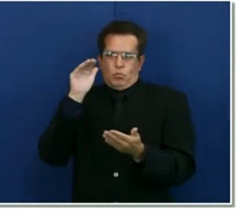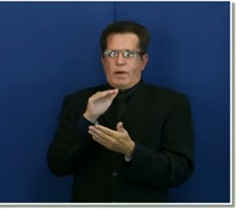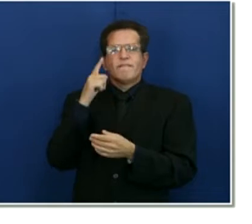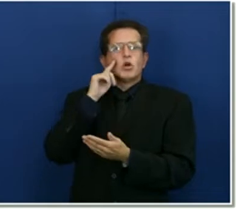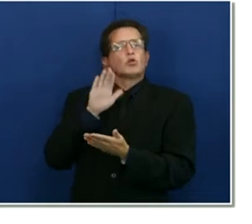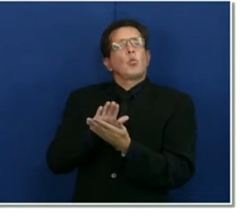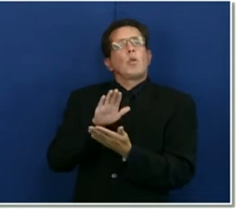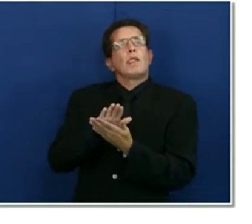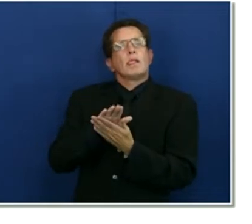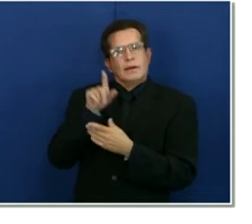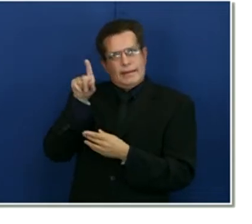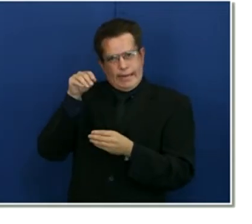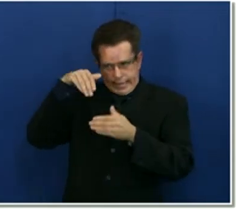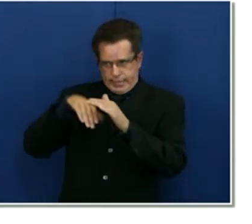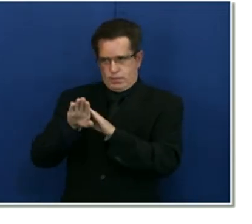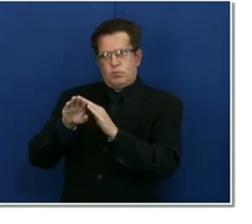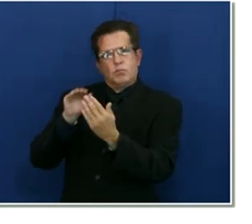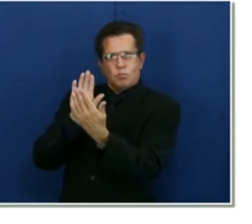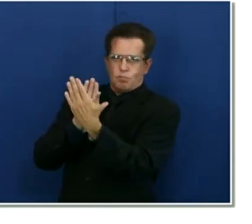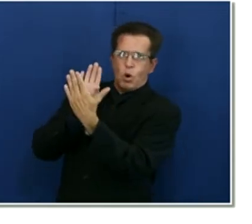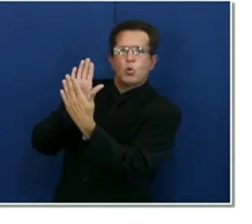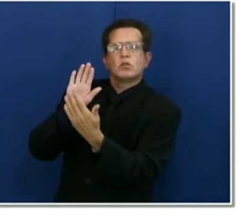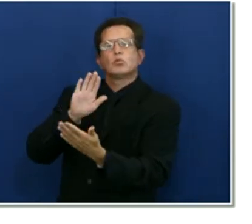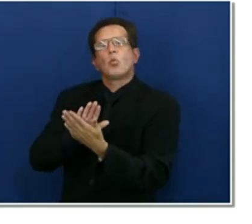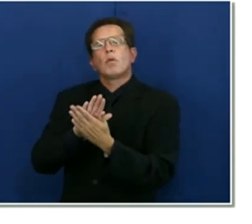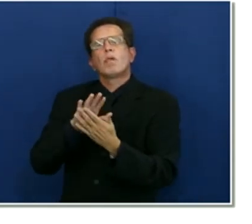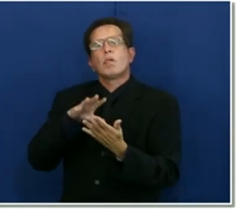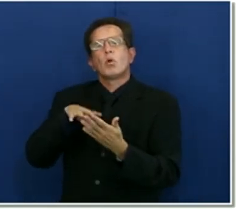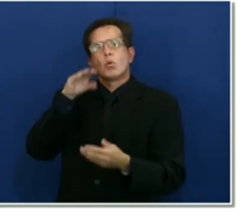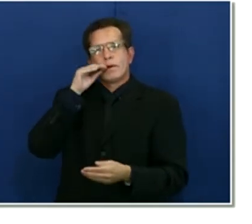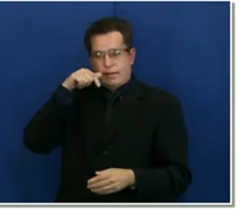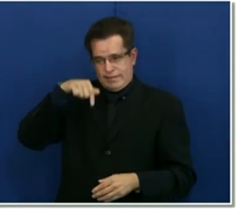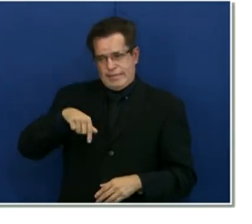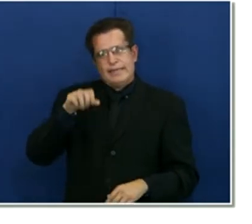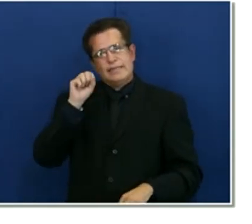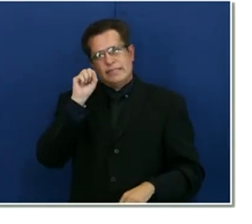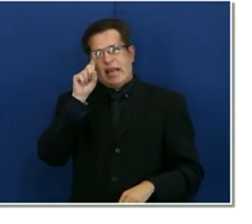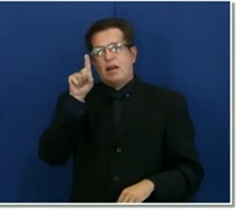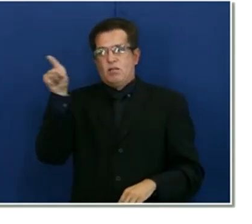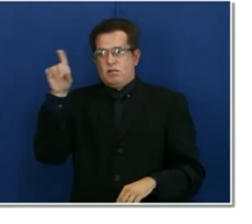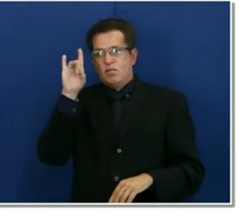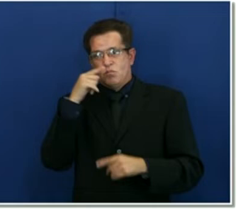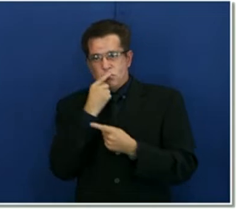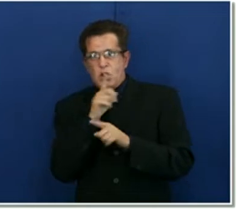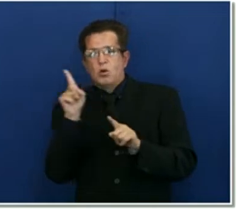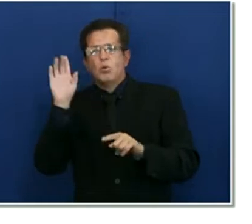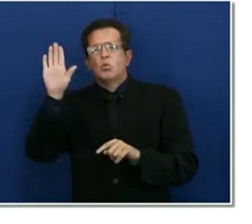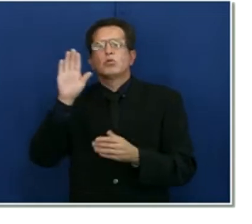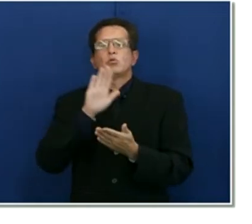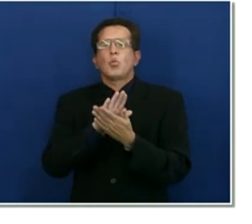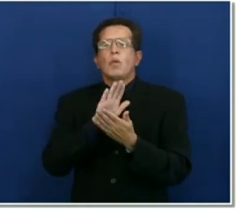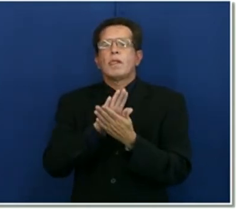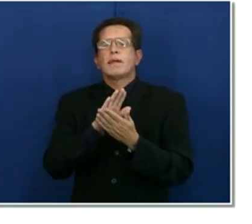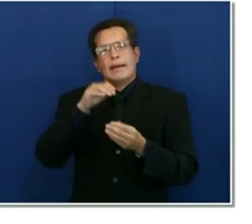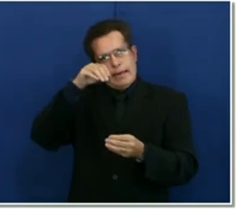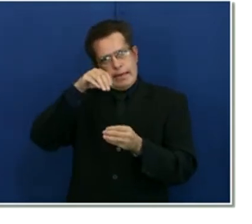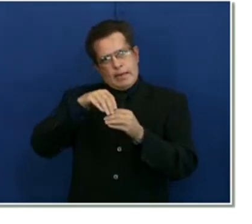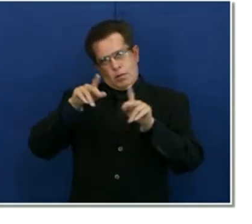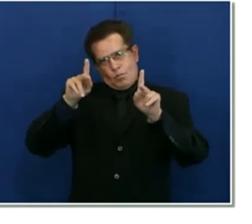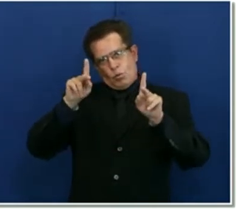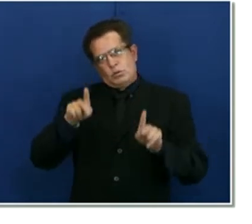learning. The San Diego County Office of Education updated their school district